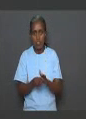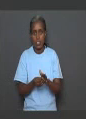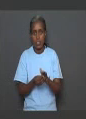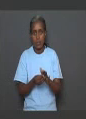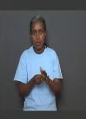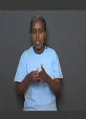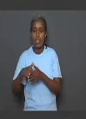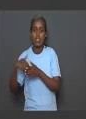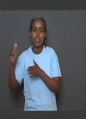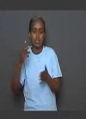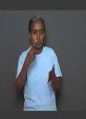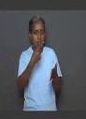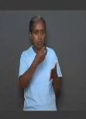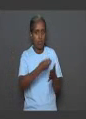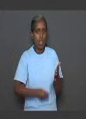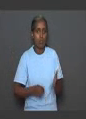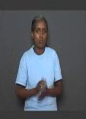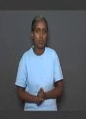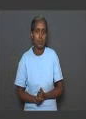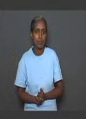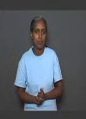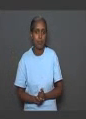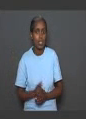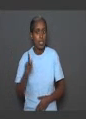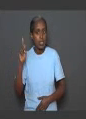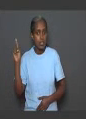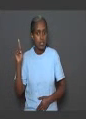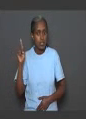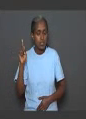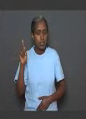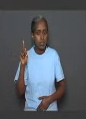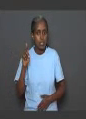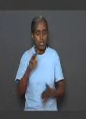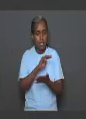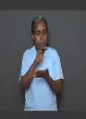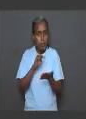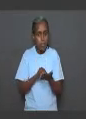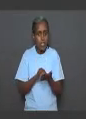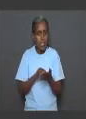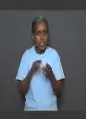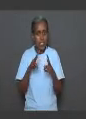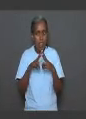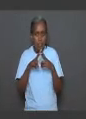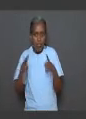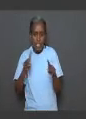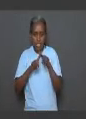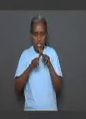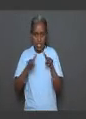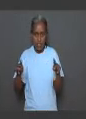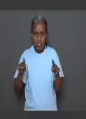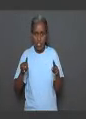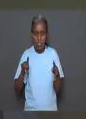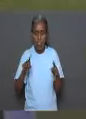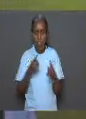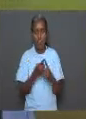extreme values. This is where the median is very different from the